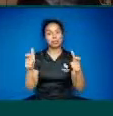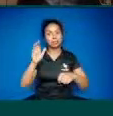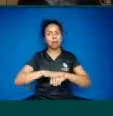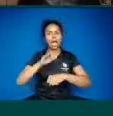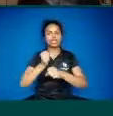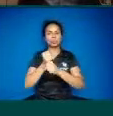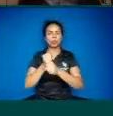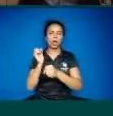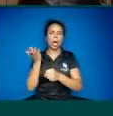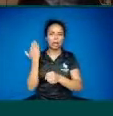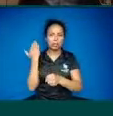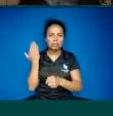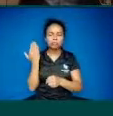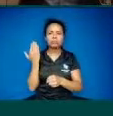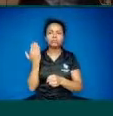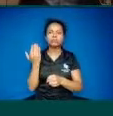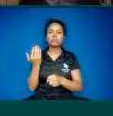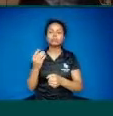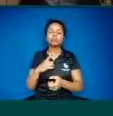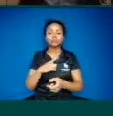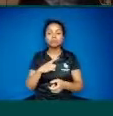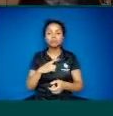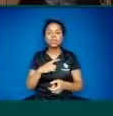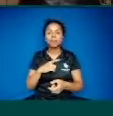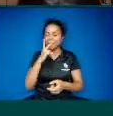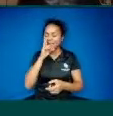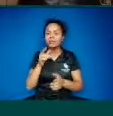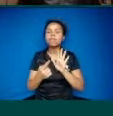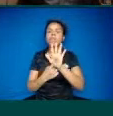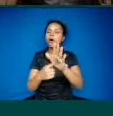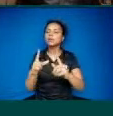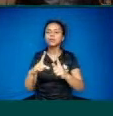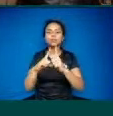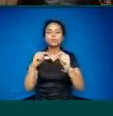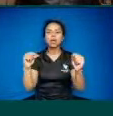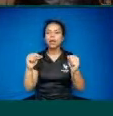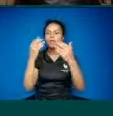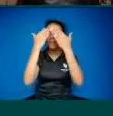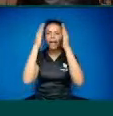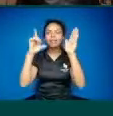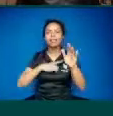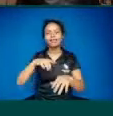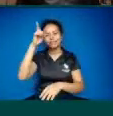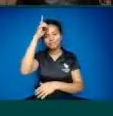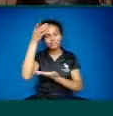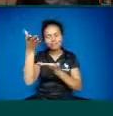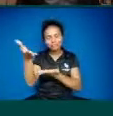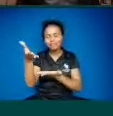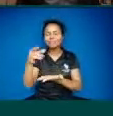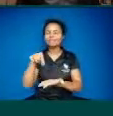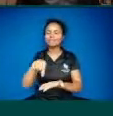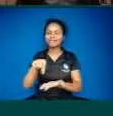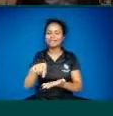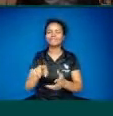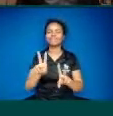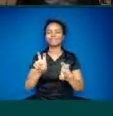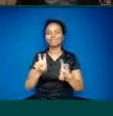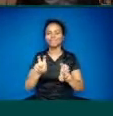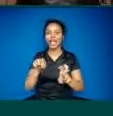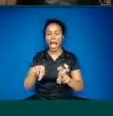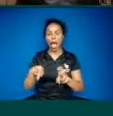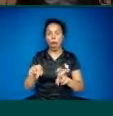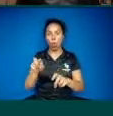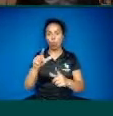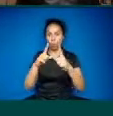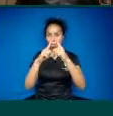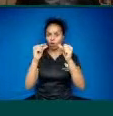developing in the last years, showing a clear vocation of our institution in this area.